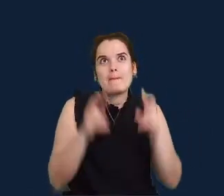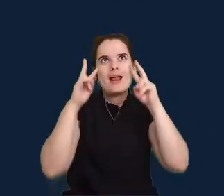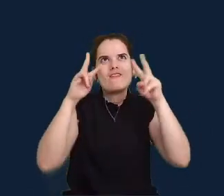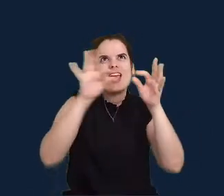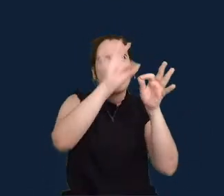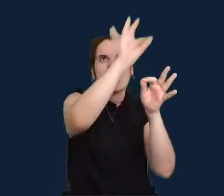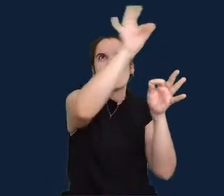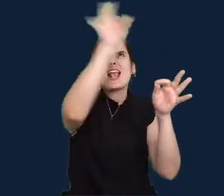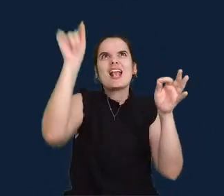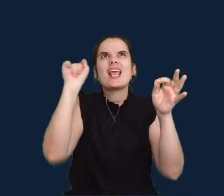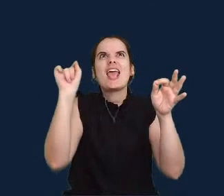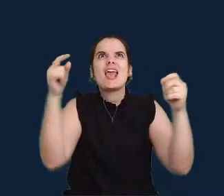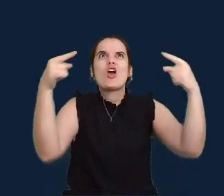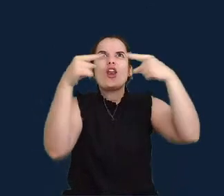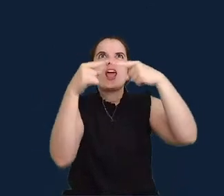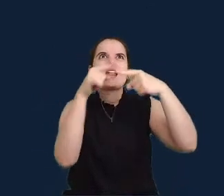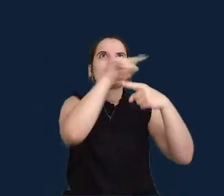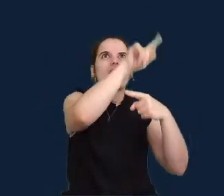case,